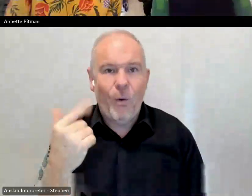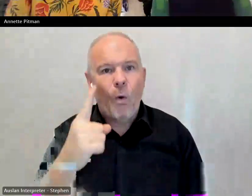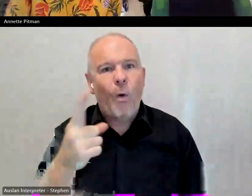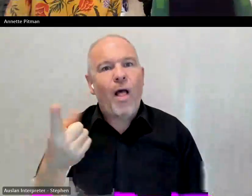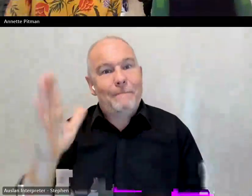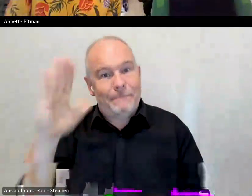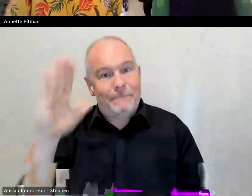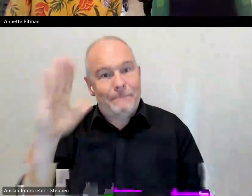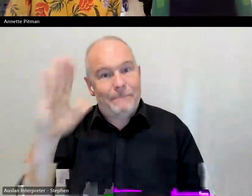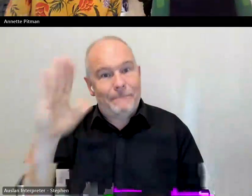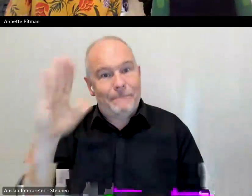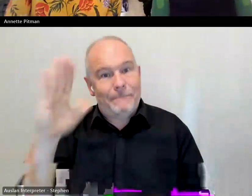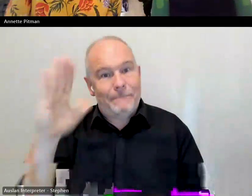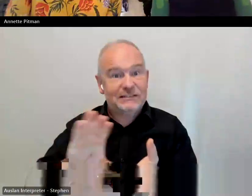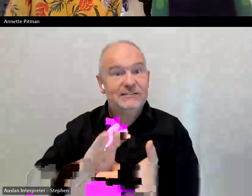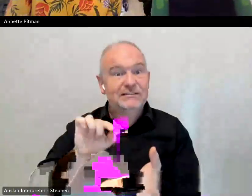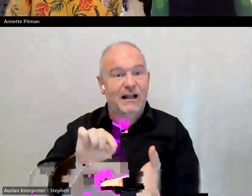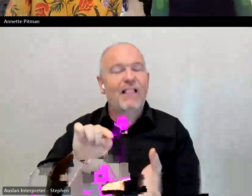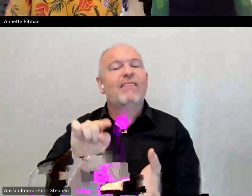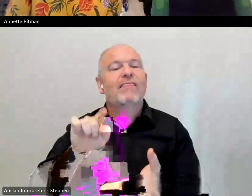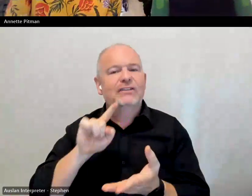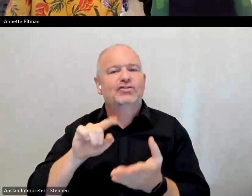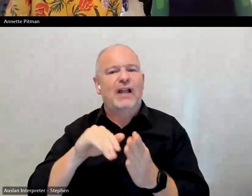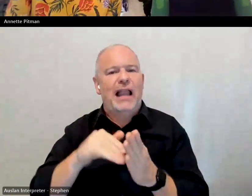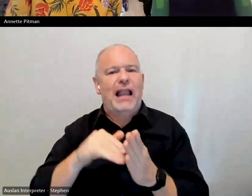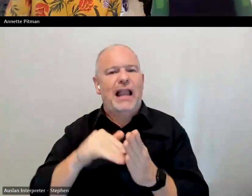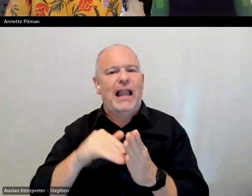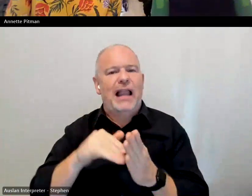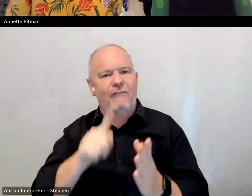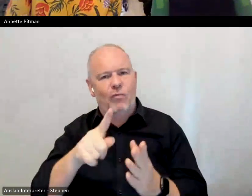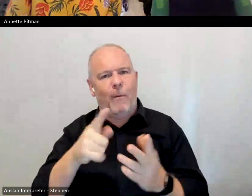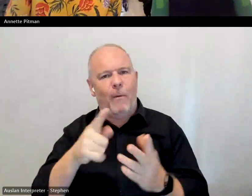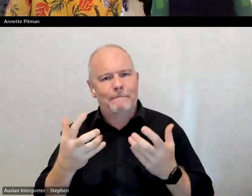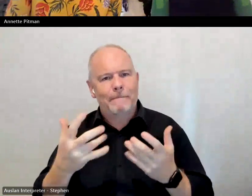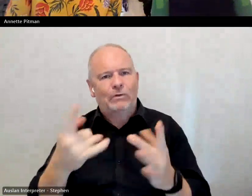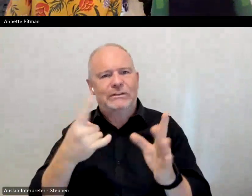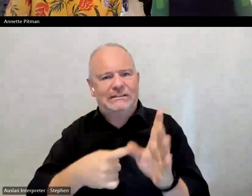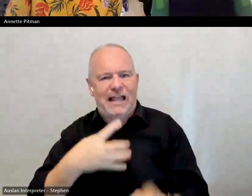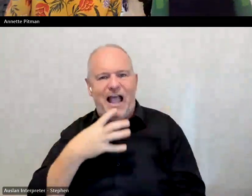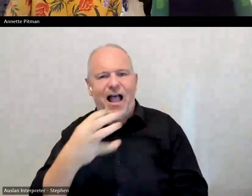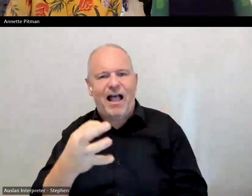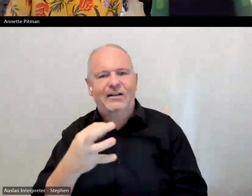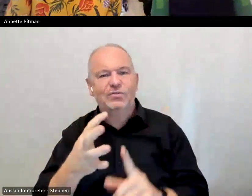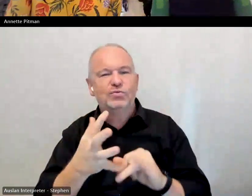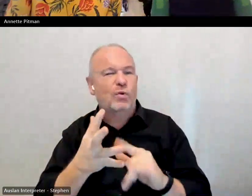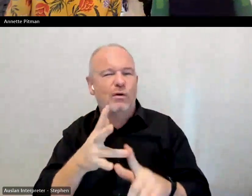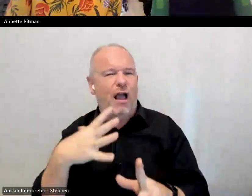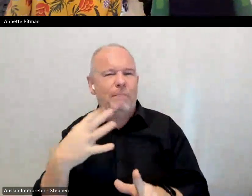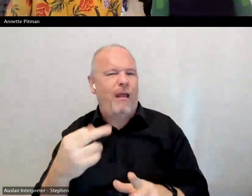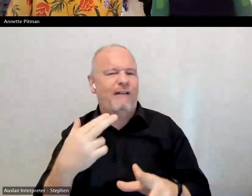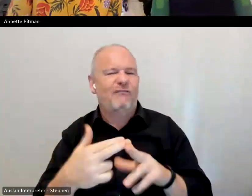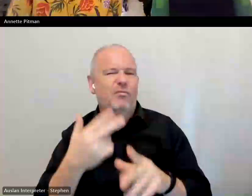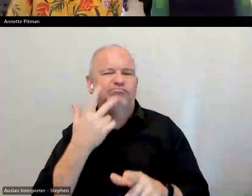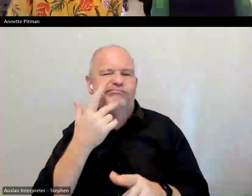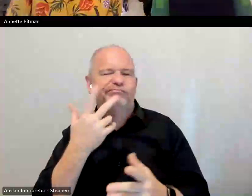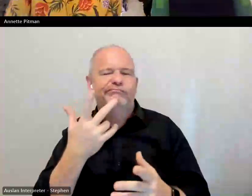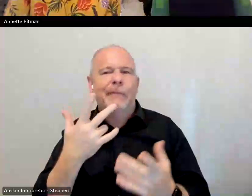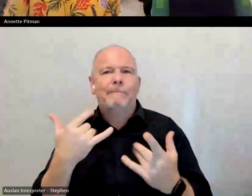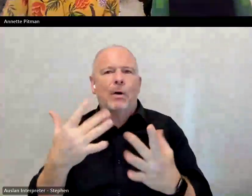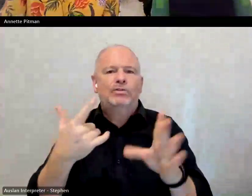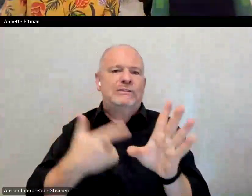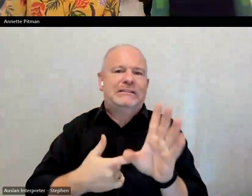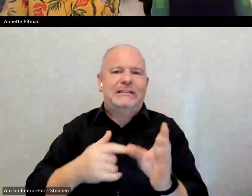project funding that should form now part of your multi-year ask. So if you apply for multi-year